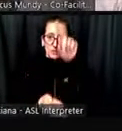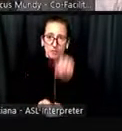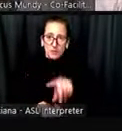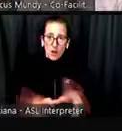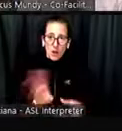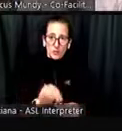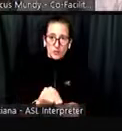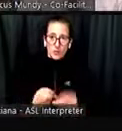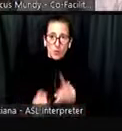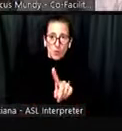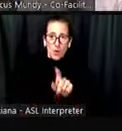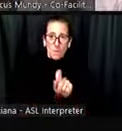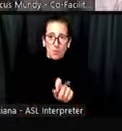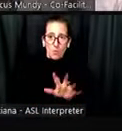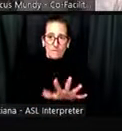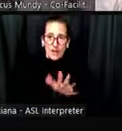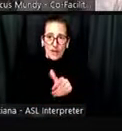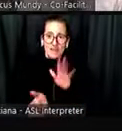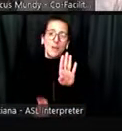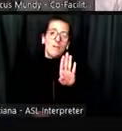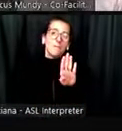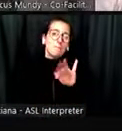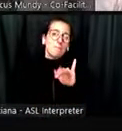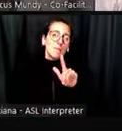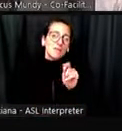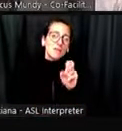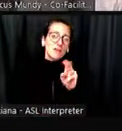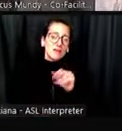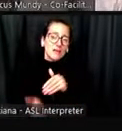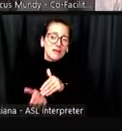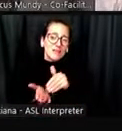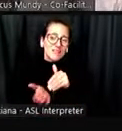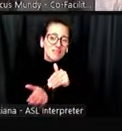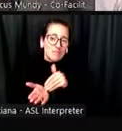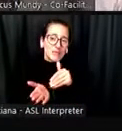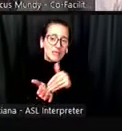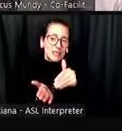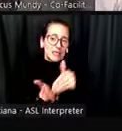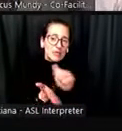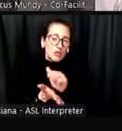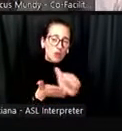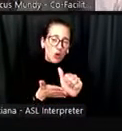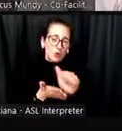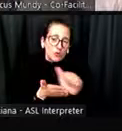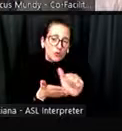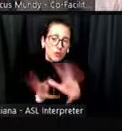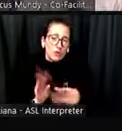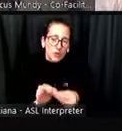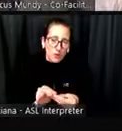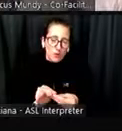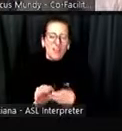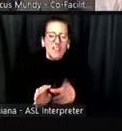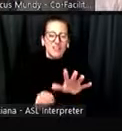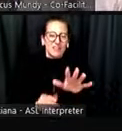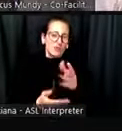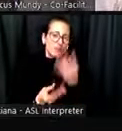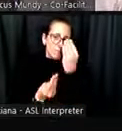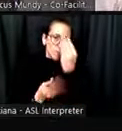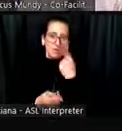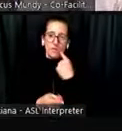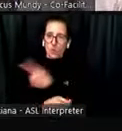$1.5 billion budget. So this is just something for you guys' information to keep. You can see that